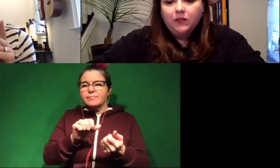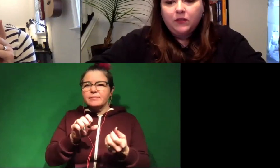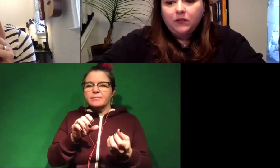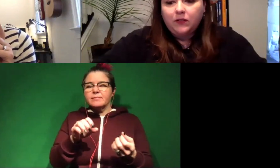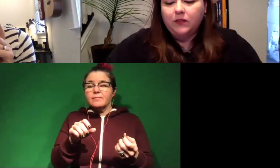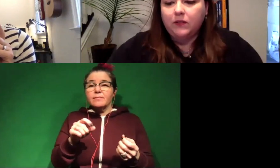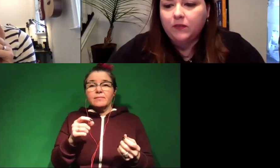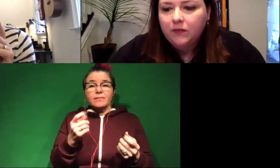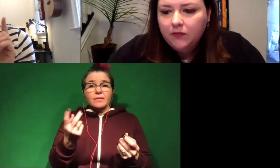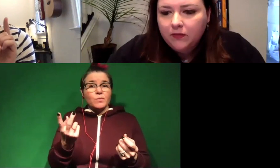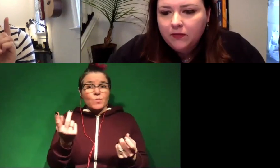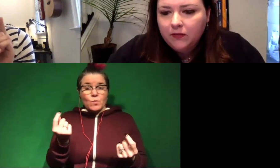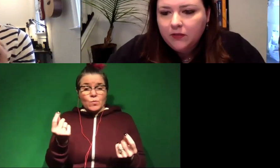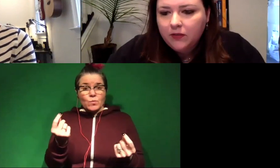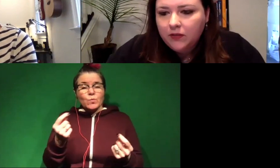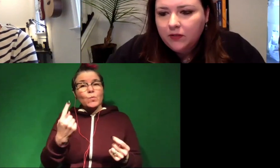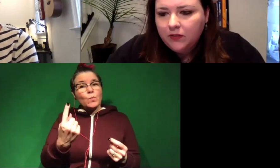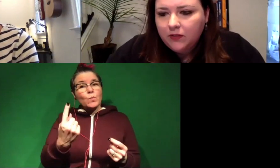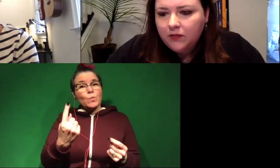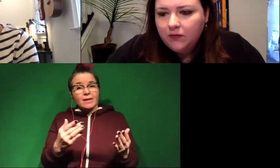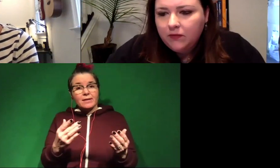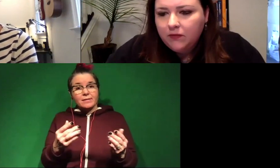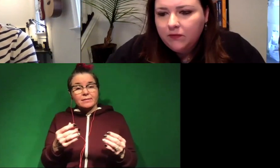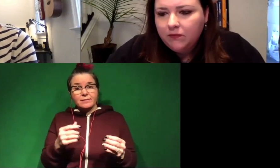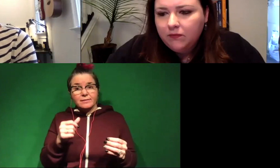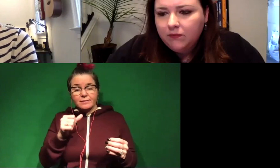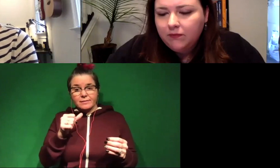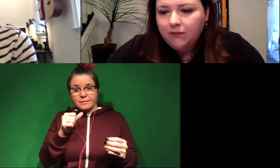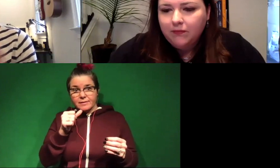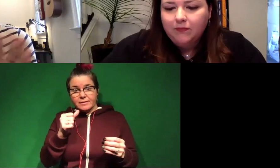out, well, the only thing that doesn't make it out is corn,